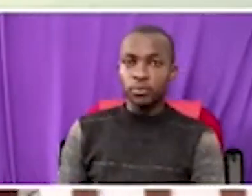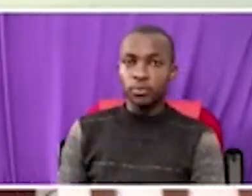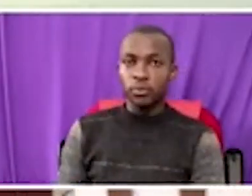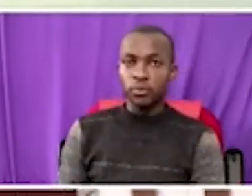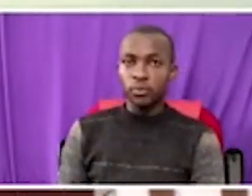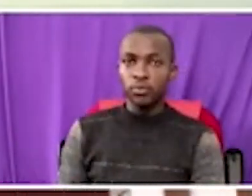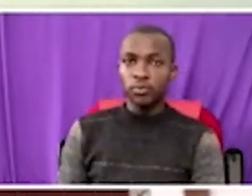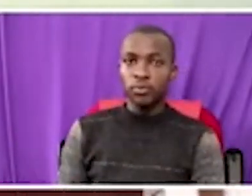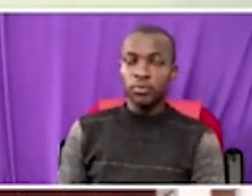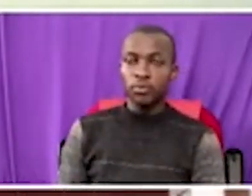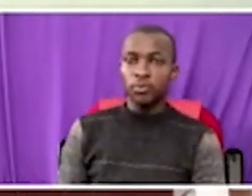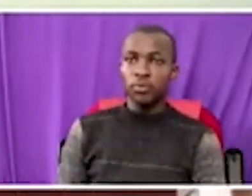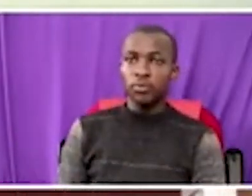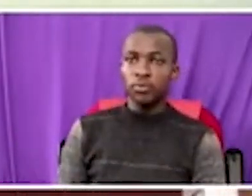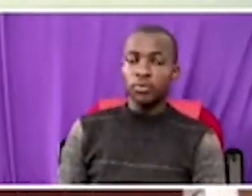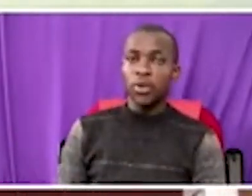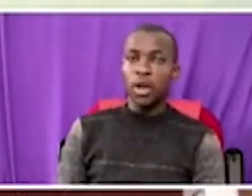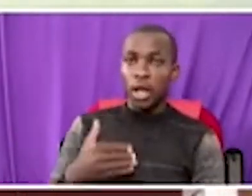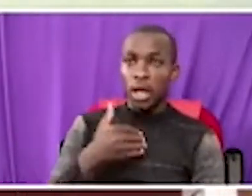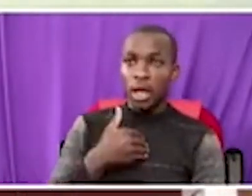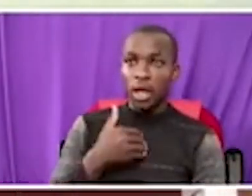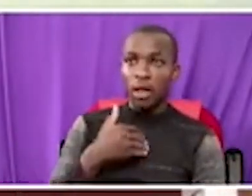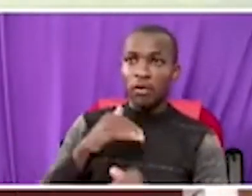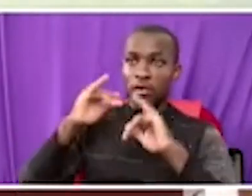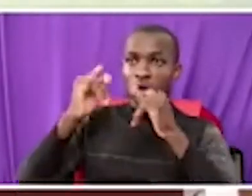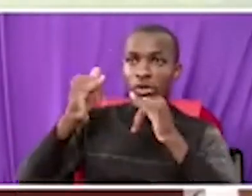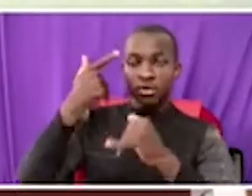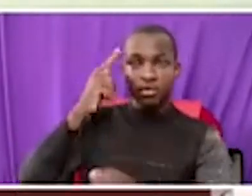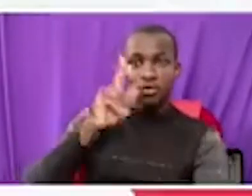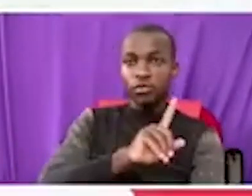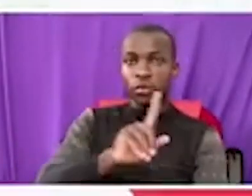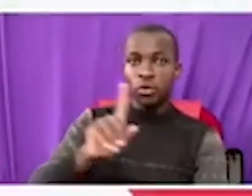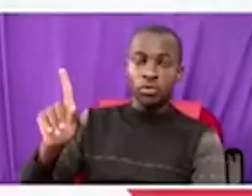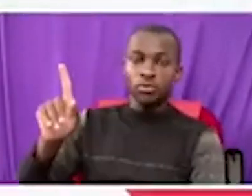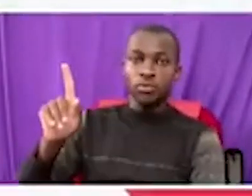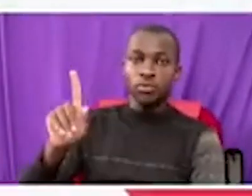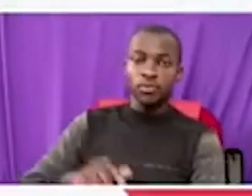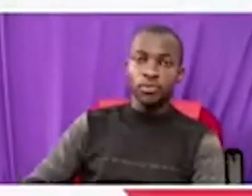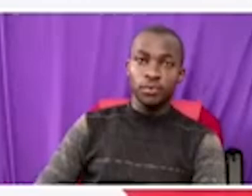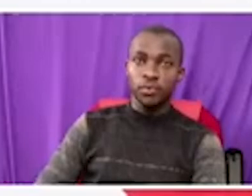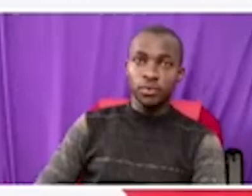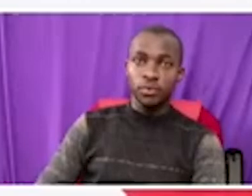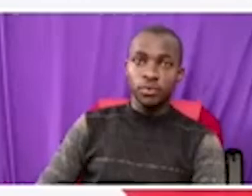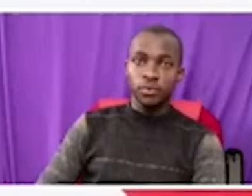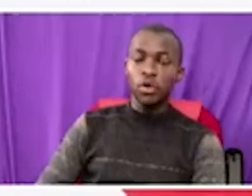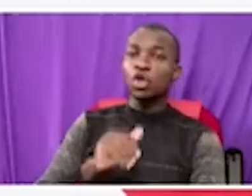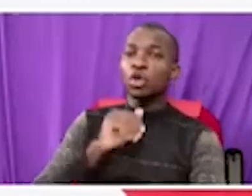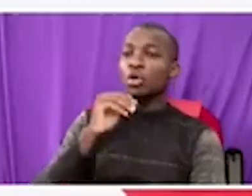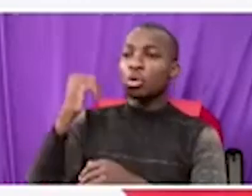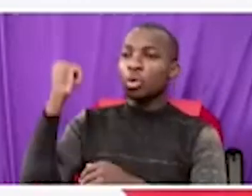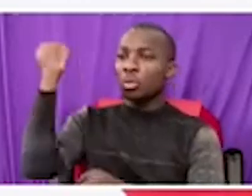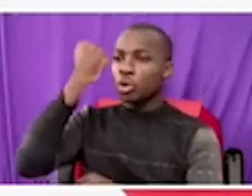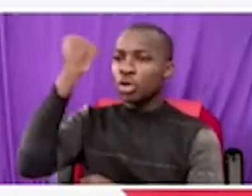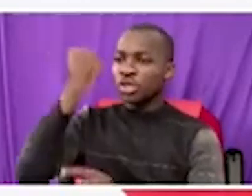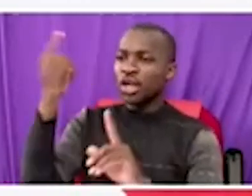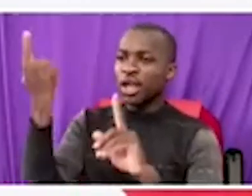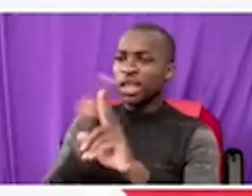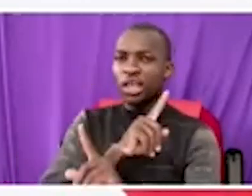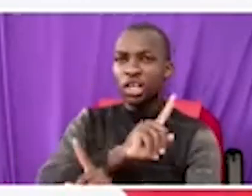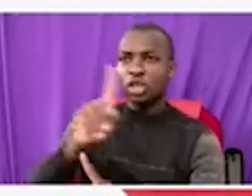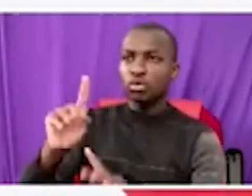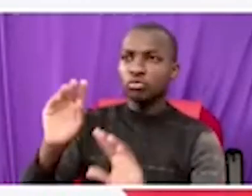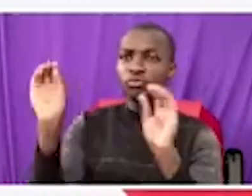I have bad news for you. No pastor will heal you. No politician will heal you.